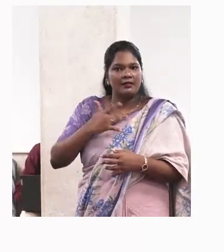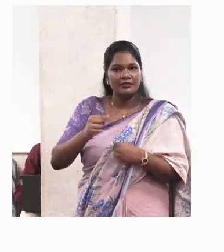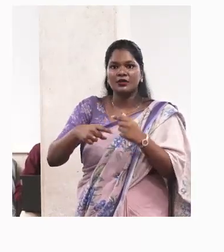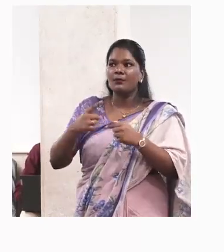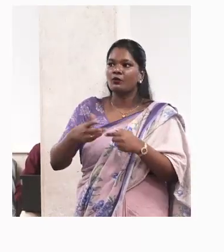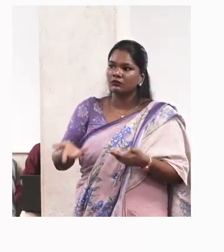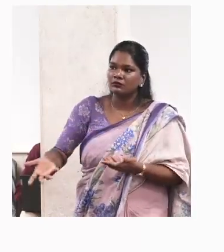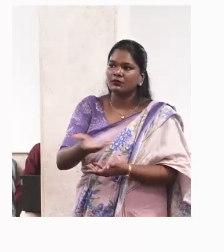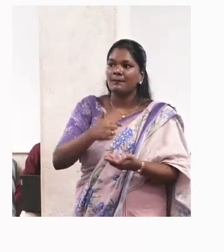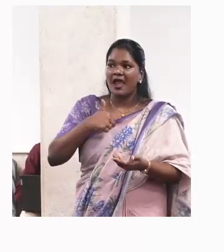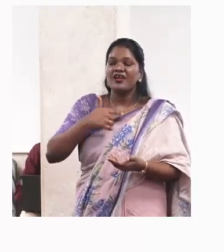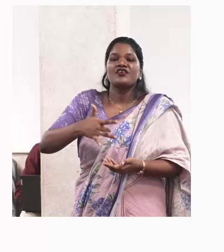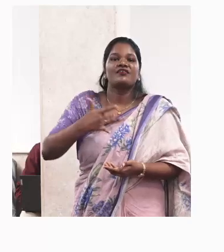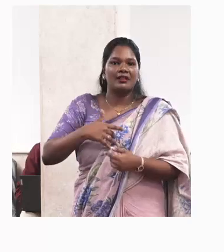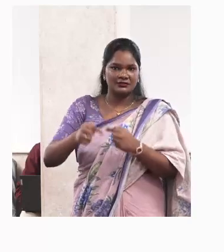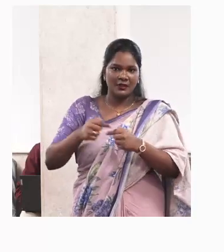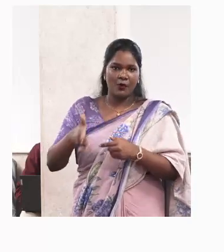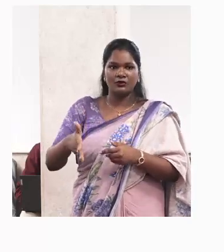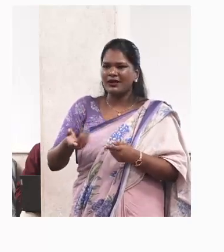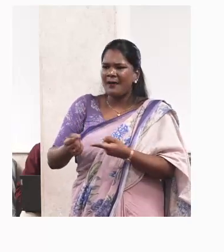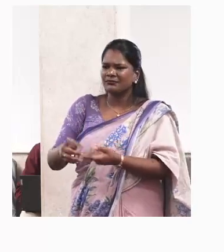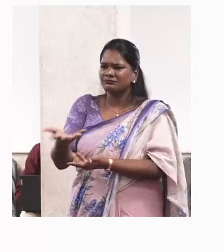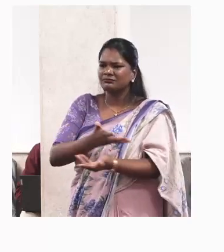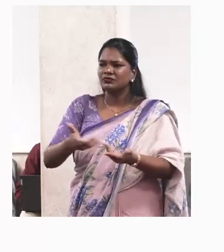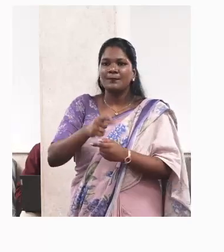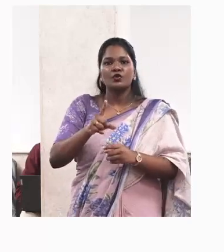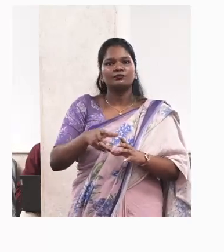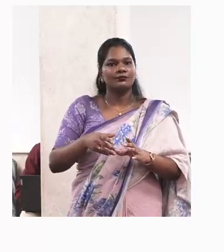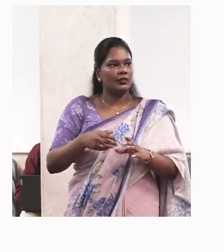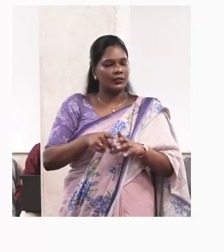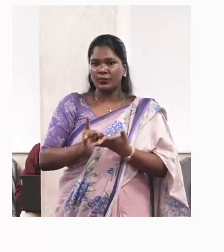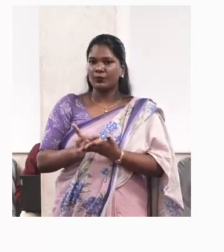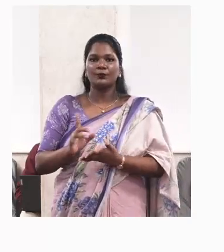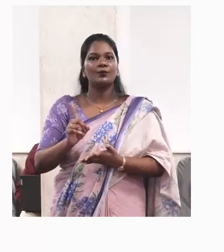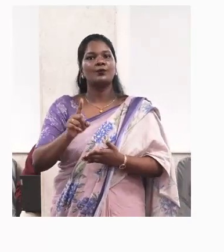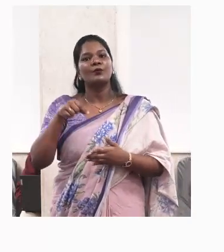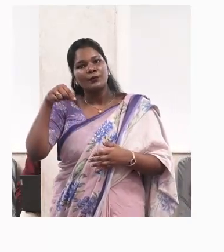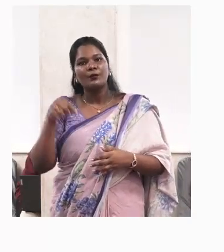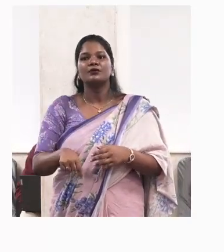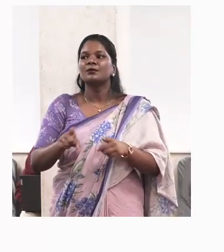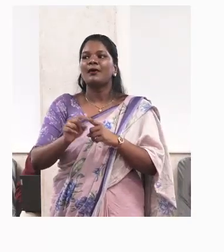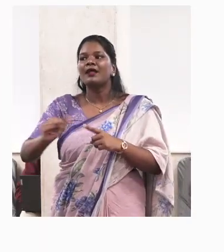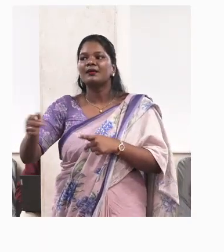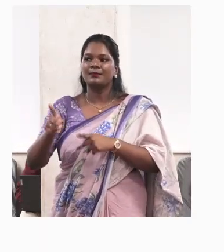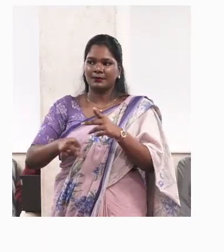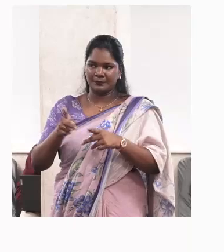about the situation. So it's not removed from you, and you're as vulnerable as the other person.